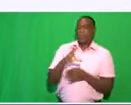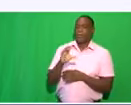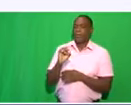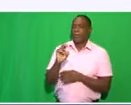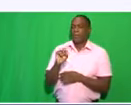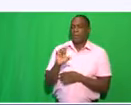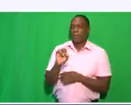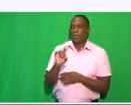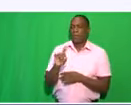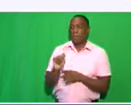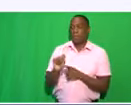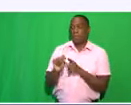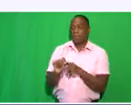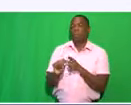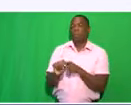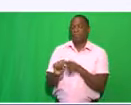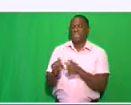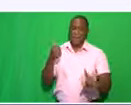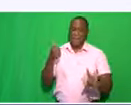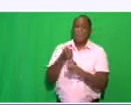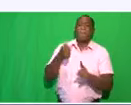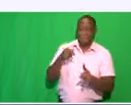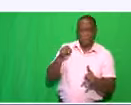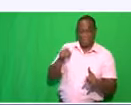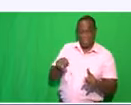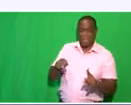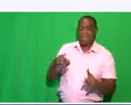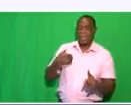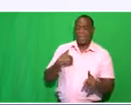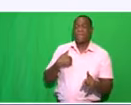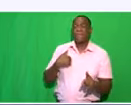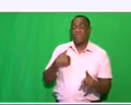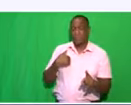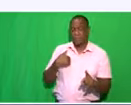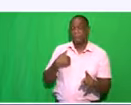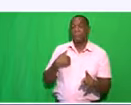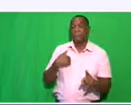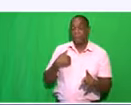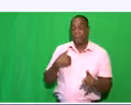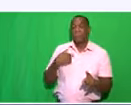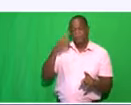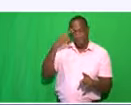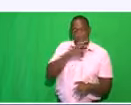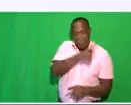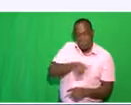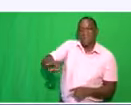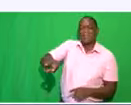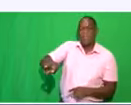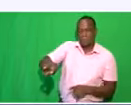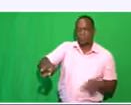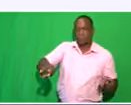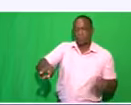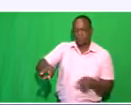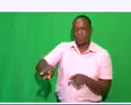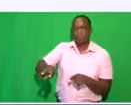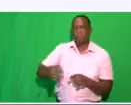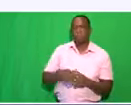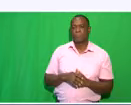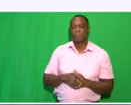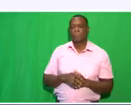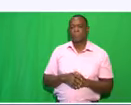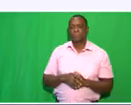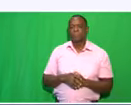the impact that would have had in terms of the transition and our